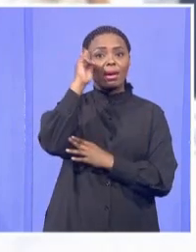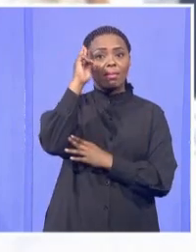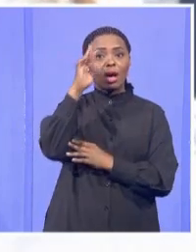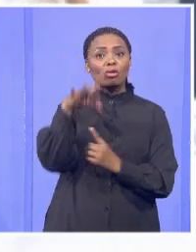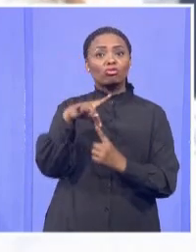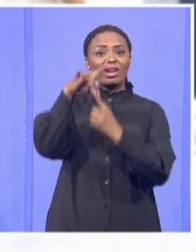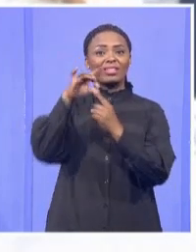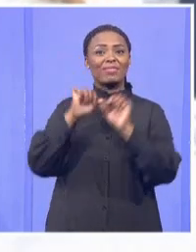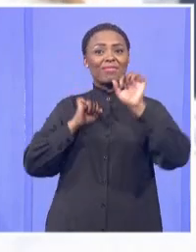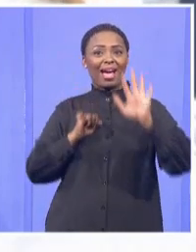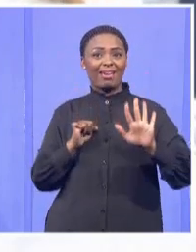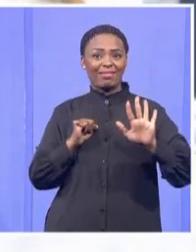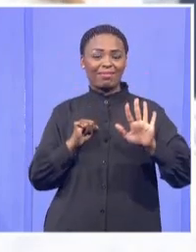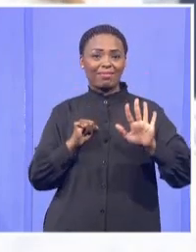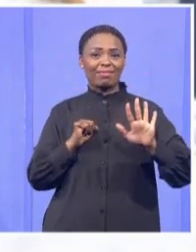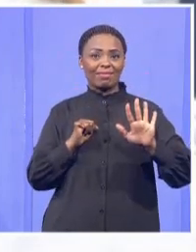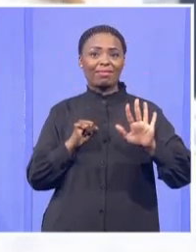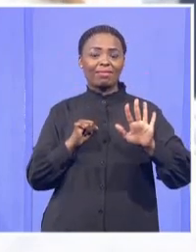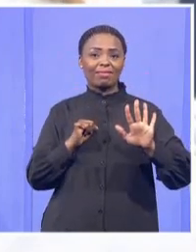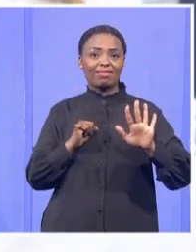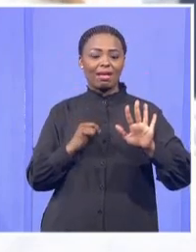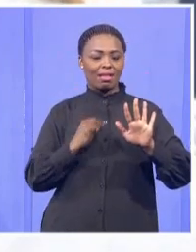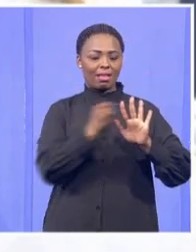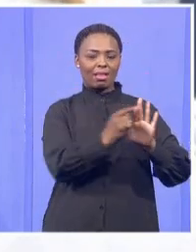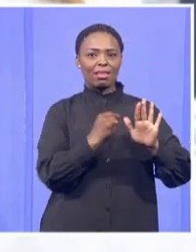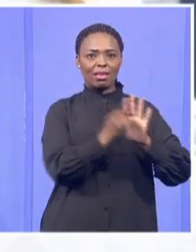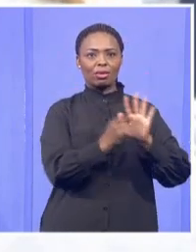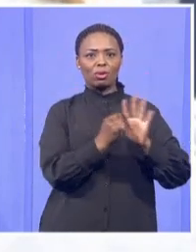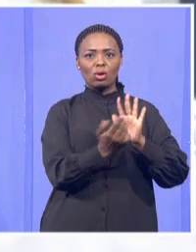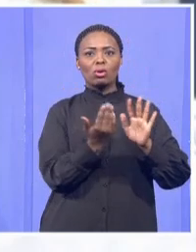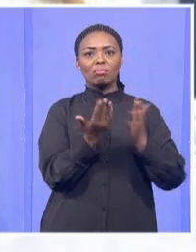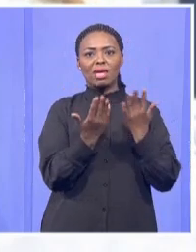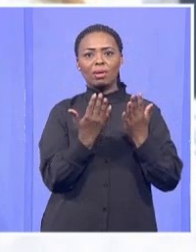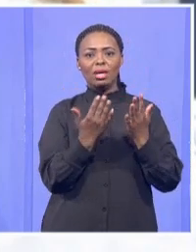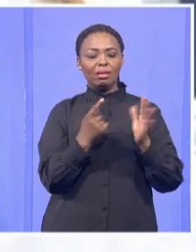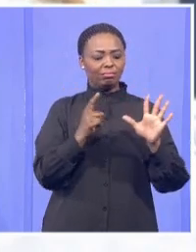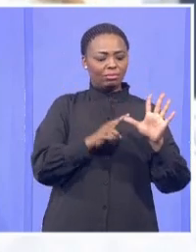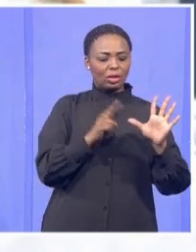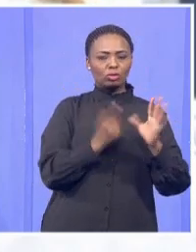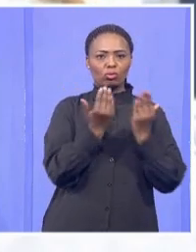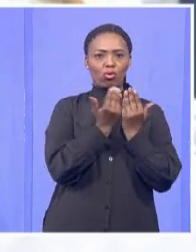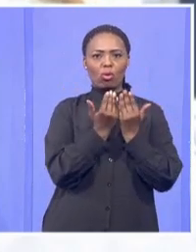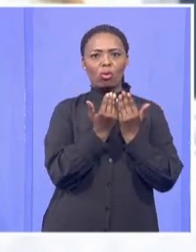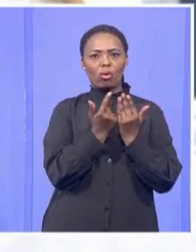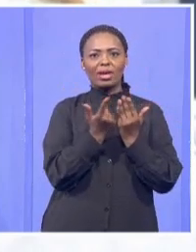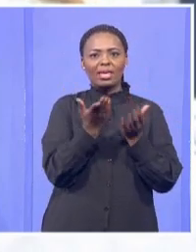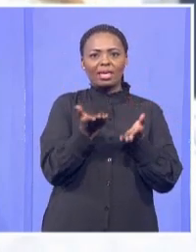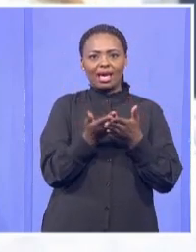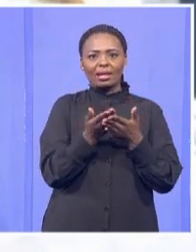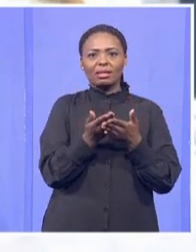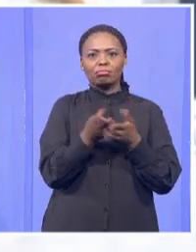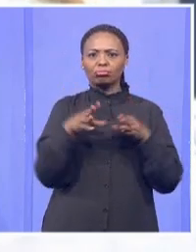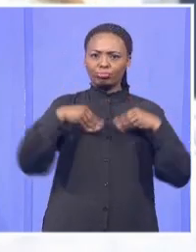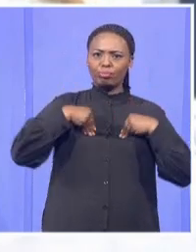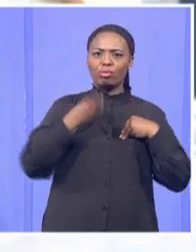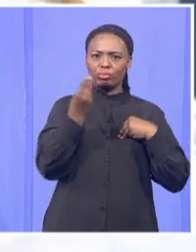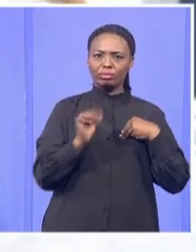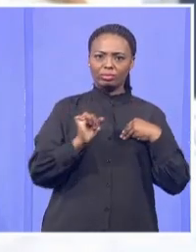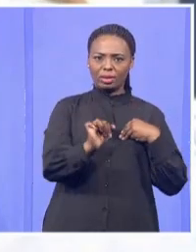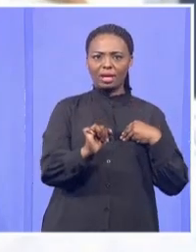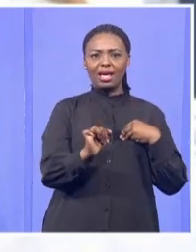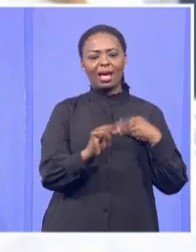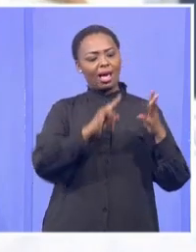but school 5 may place your learner but not school 1 in terms of the number of schools to which you have applied. You